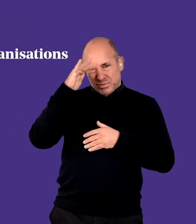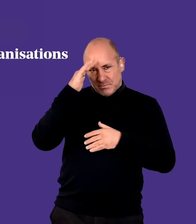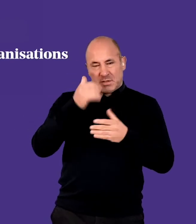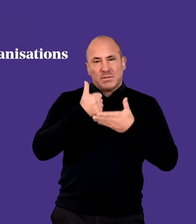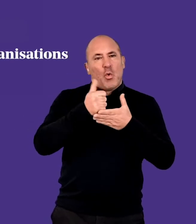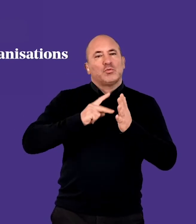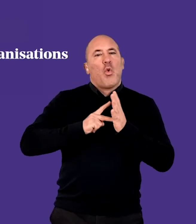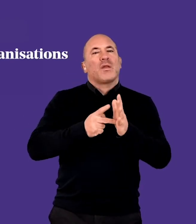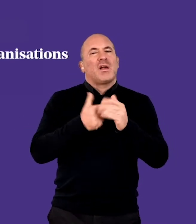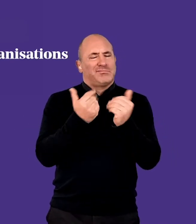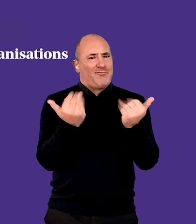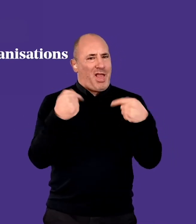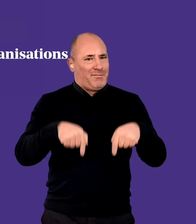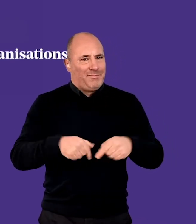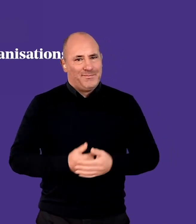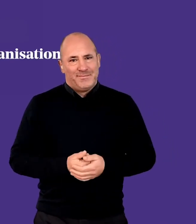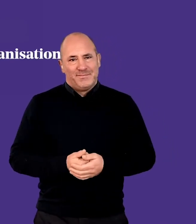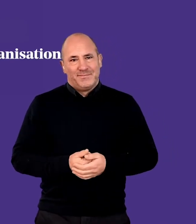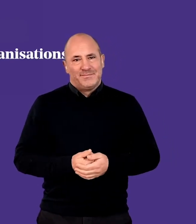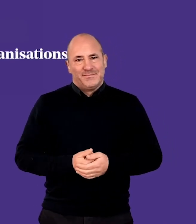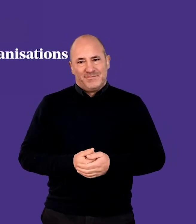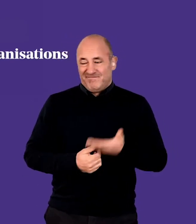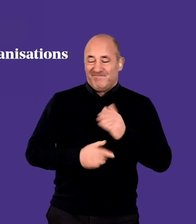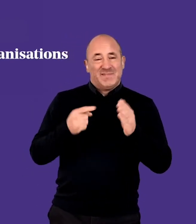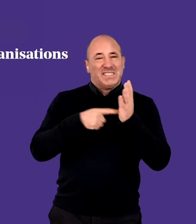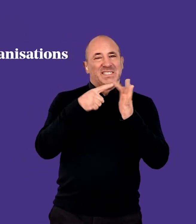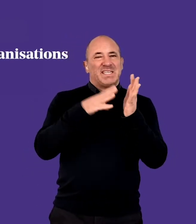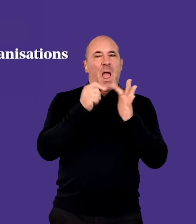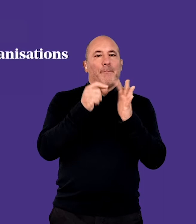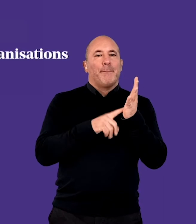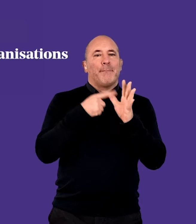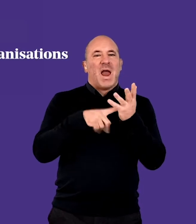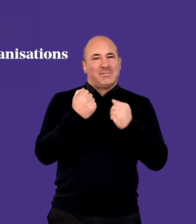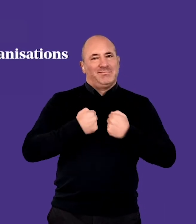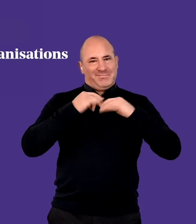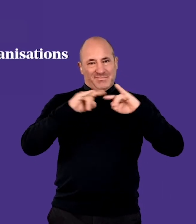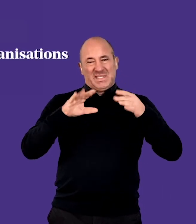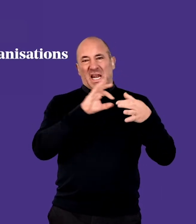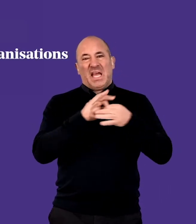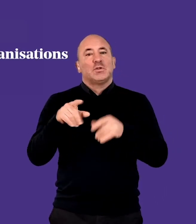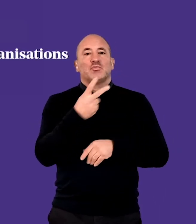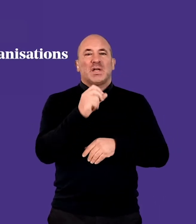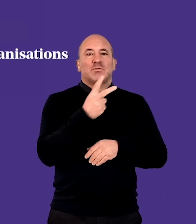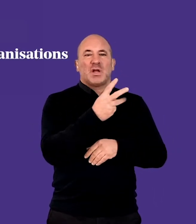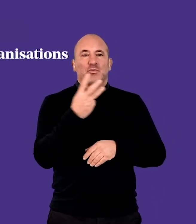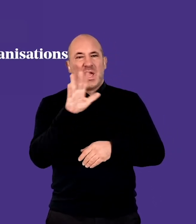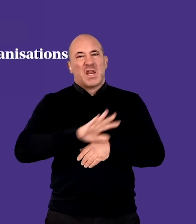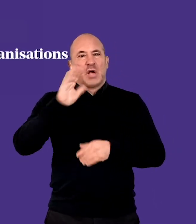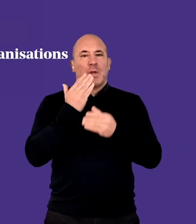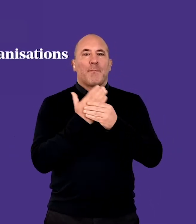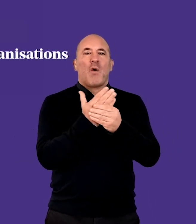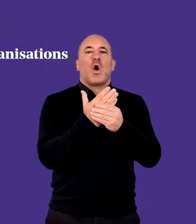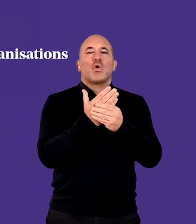activity plan for investment principles support organisations. This template is a component of the